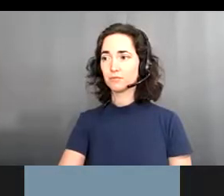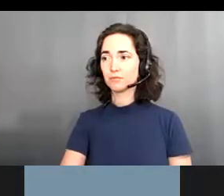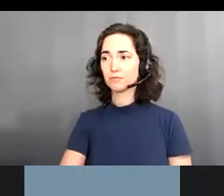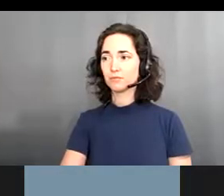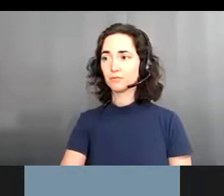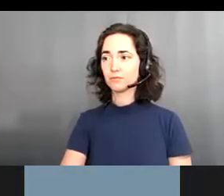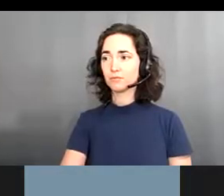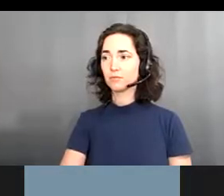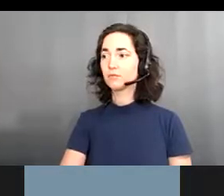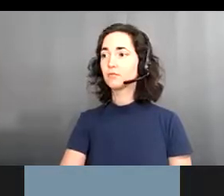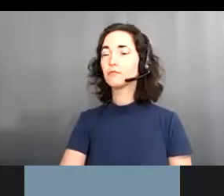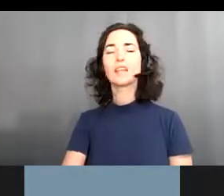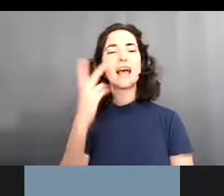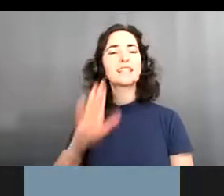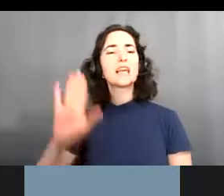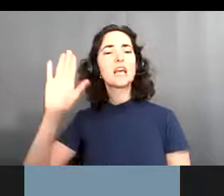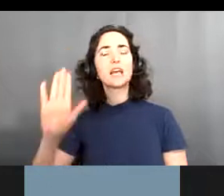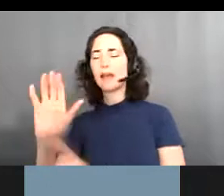Amber Boykin has her hand raised.